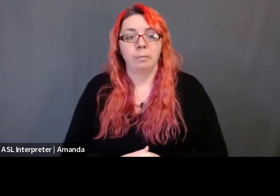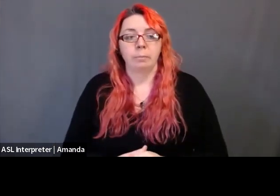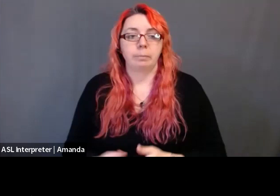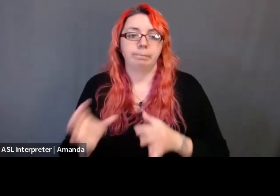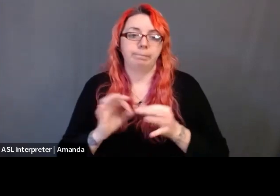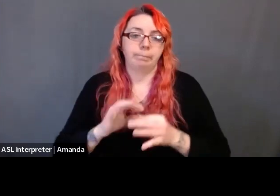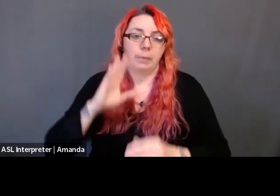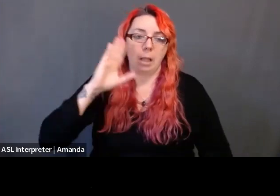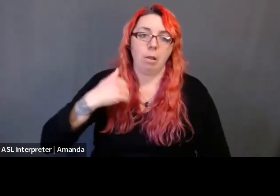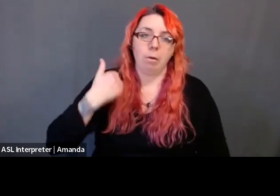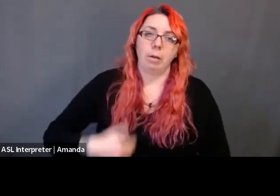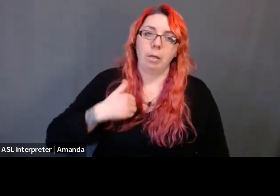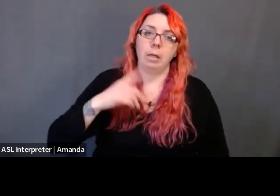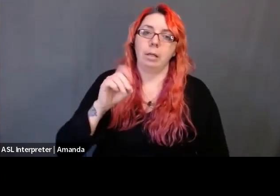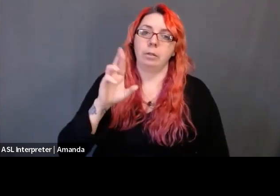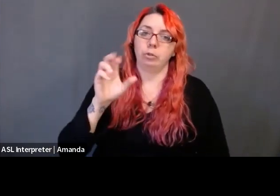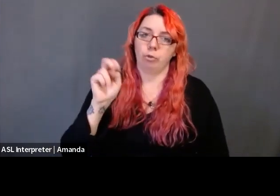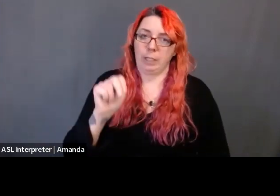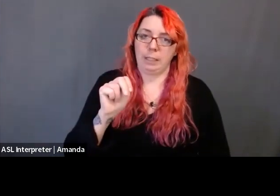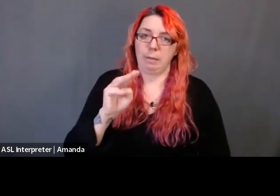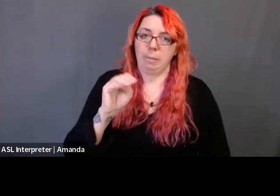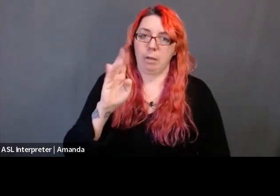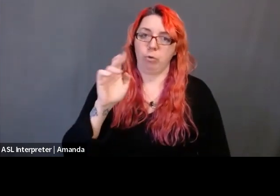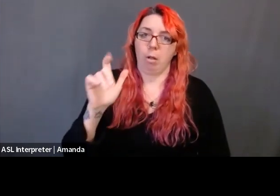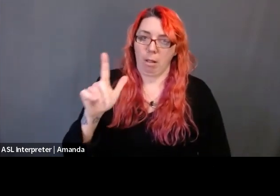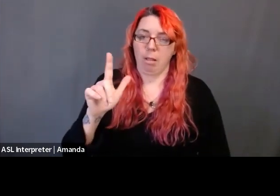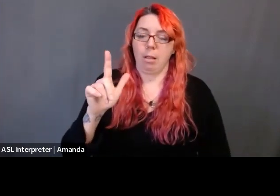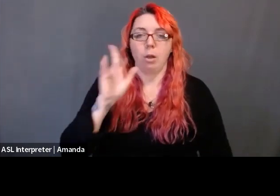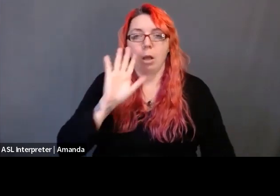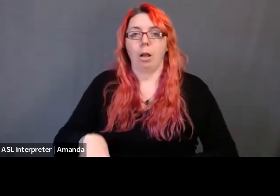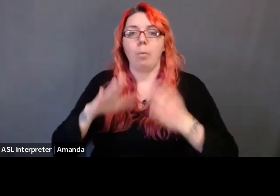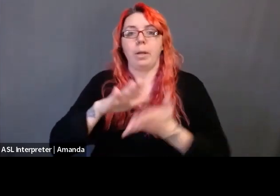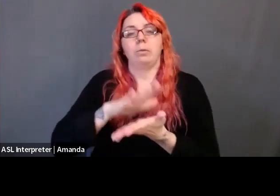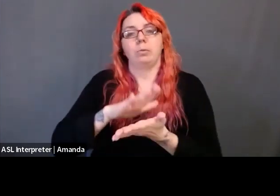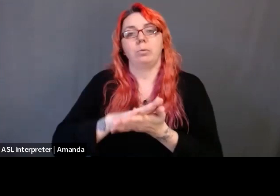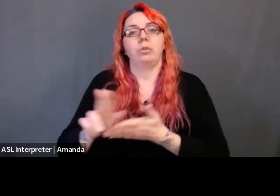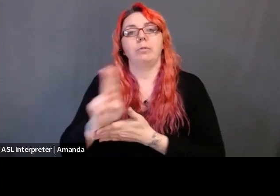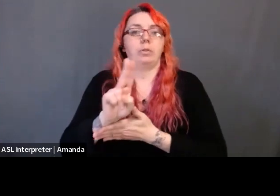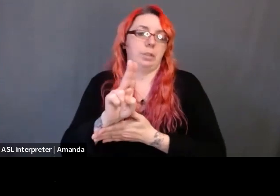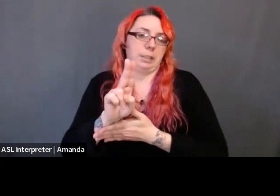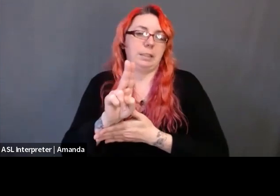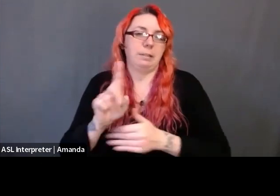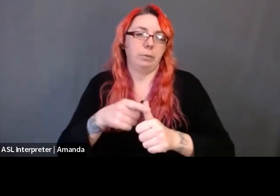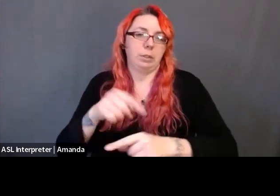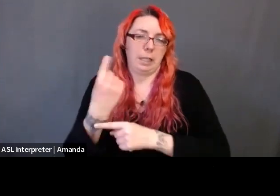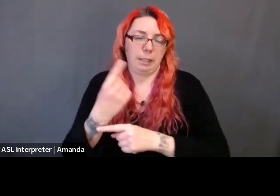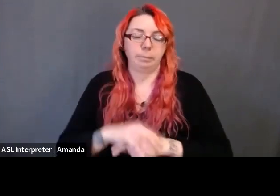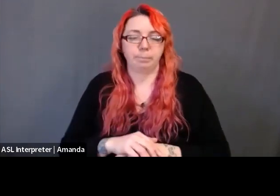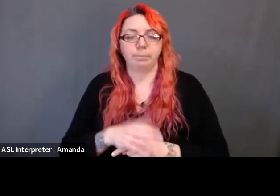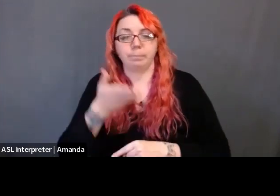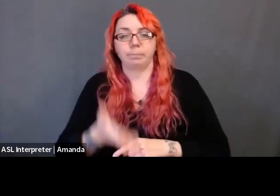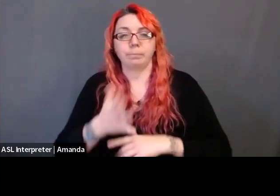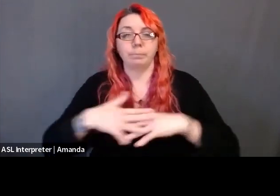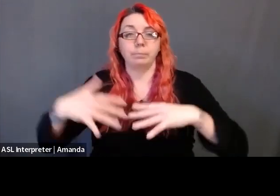BOSA Center for Film and Animation. A start of the school year welcome at Capilano University from a matriarch who developed many of the programs